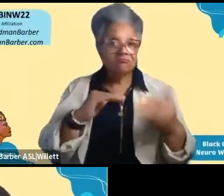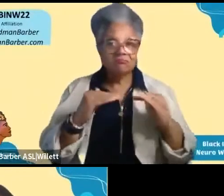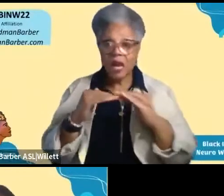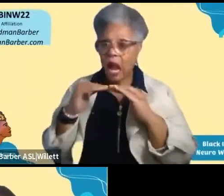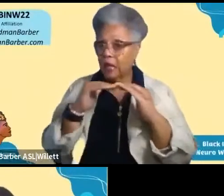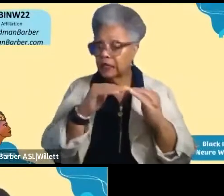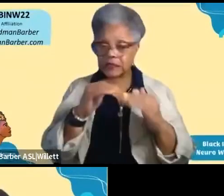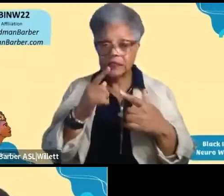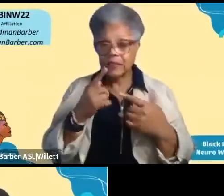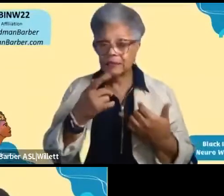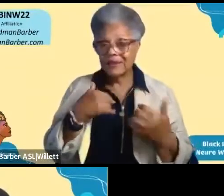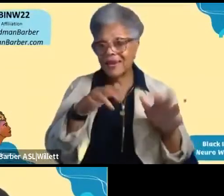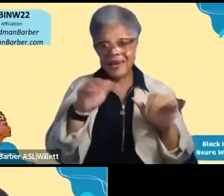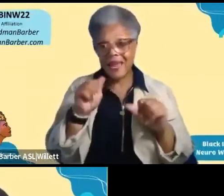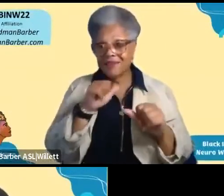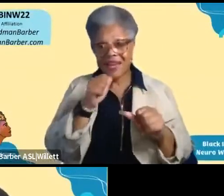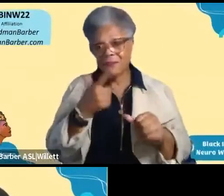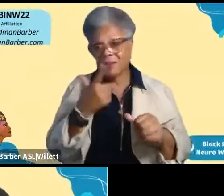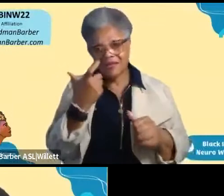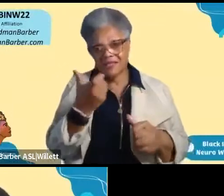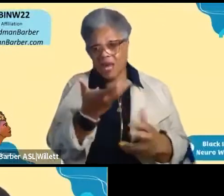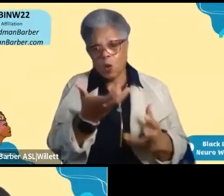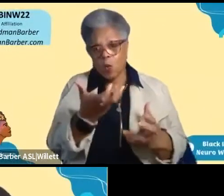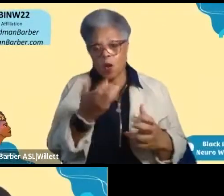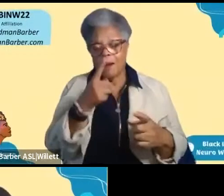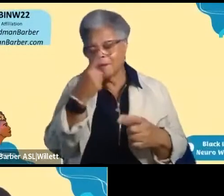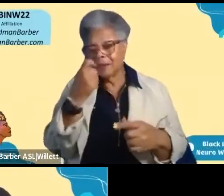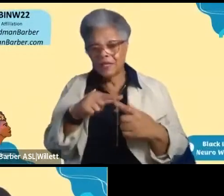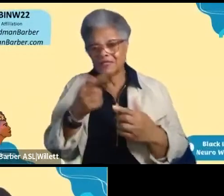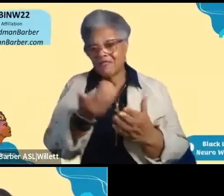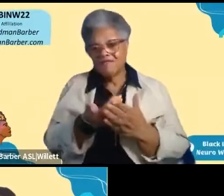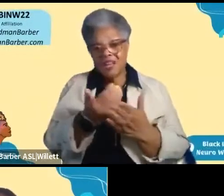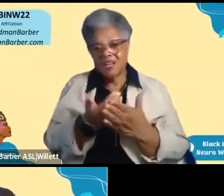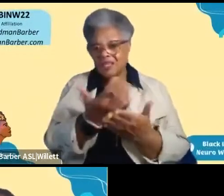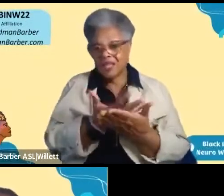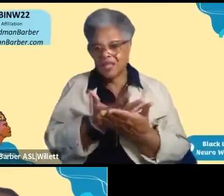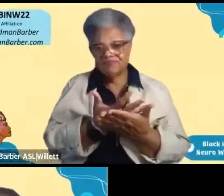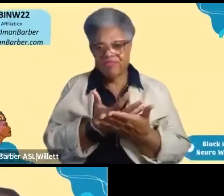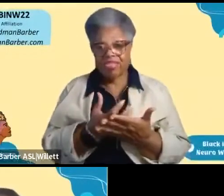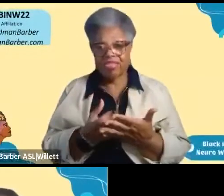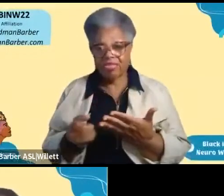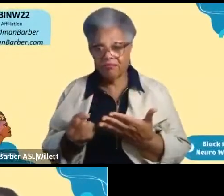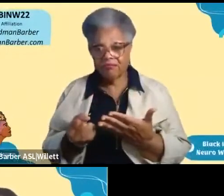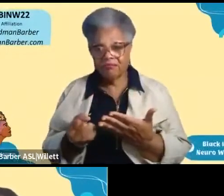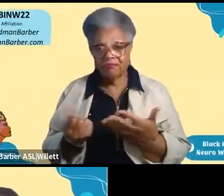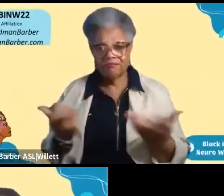they necessarily wanted to, but just because the funding ran out.